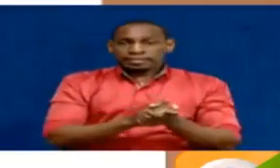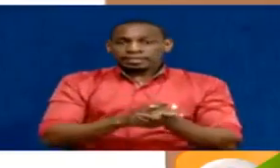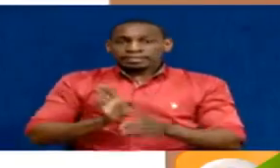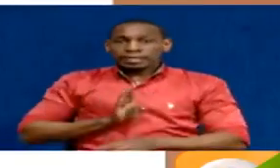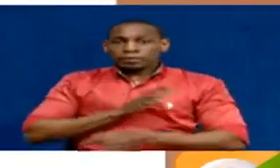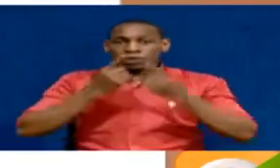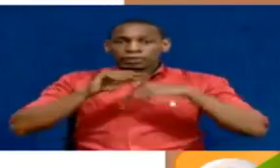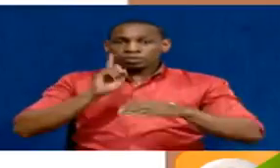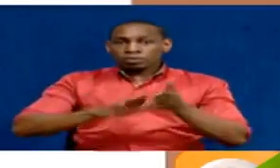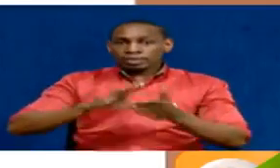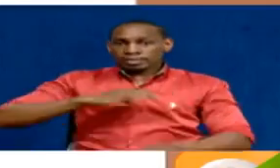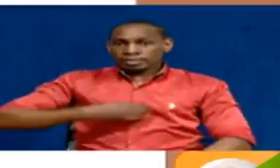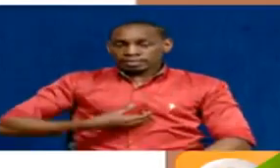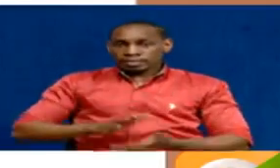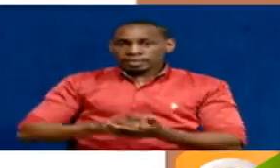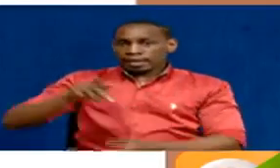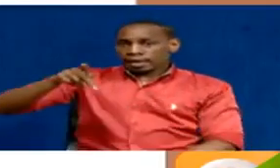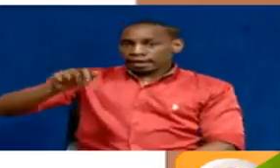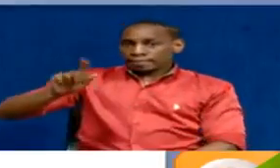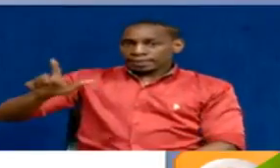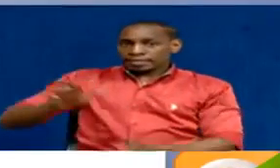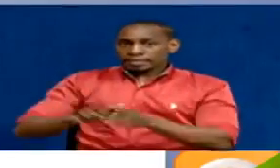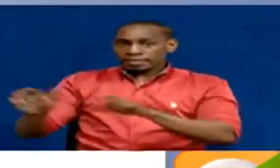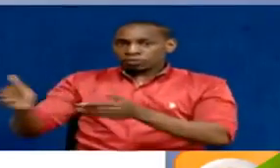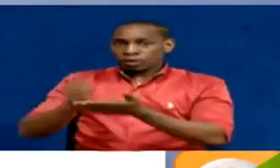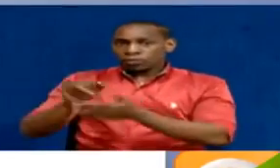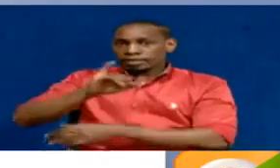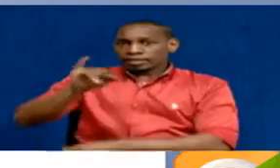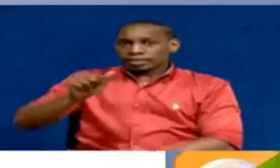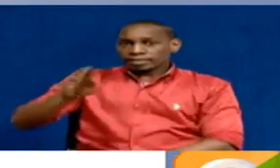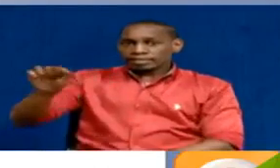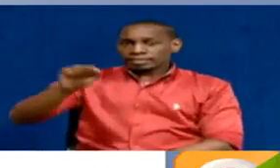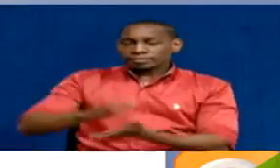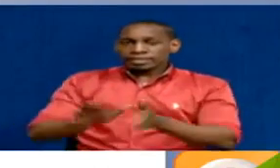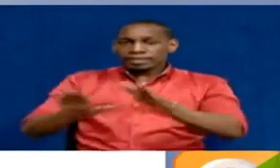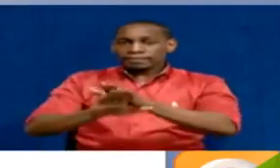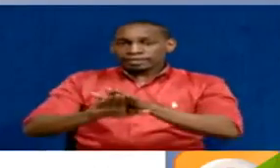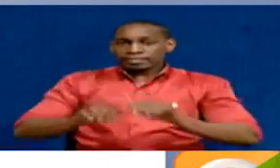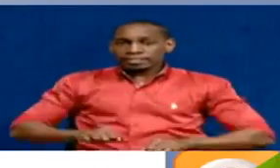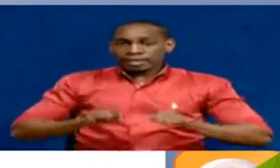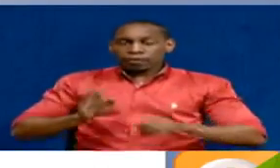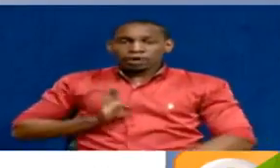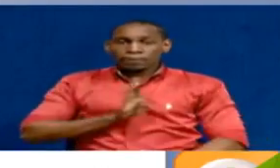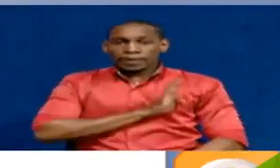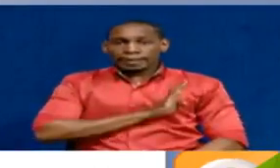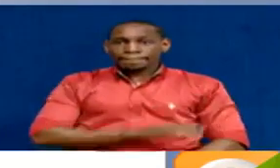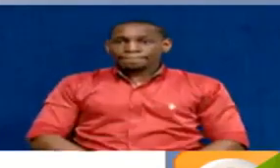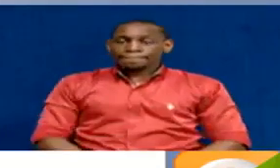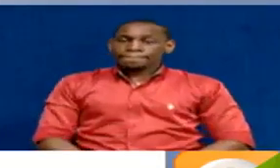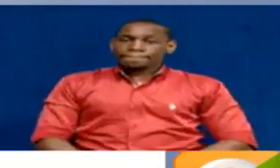also announced the retirement of Yoti Patel and the appointment of James Njuenjiro as vice chair of the board.